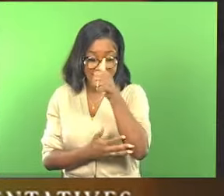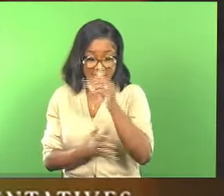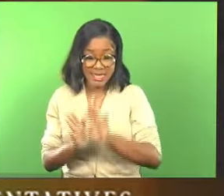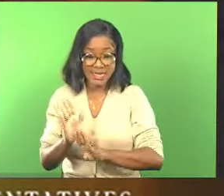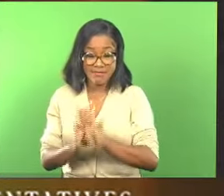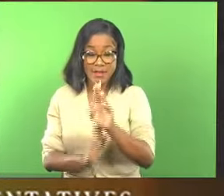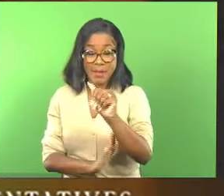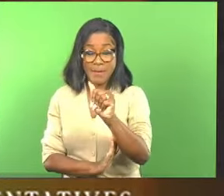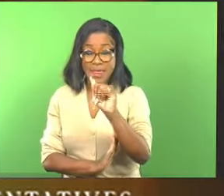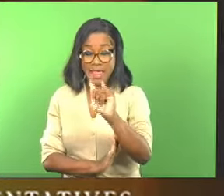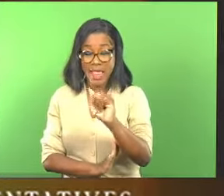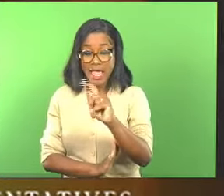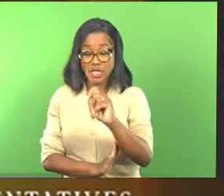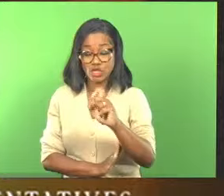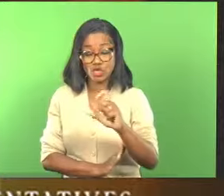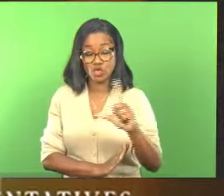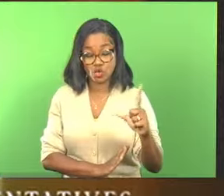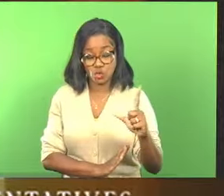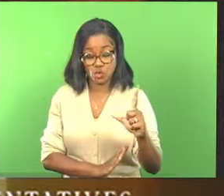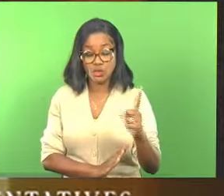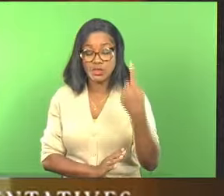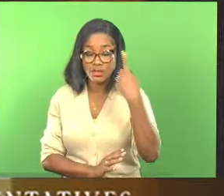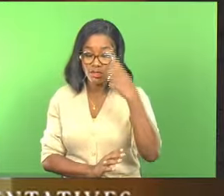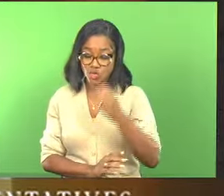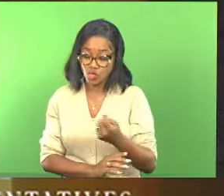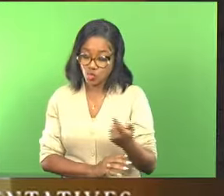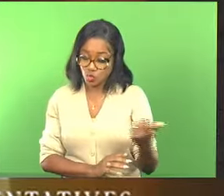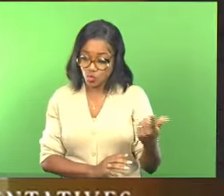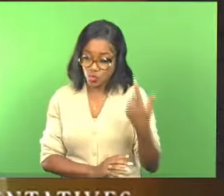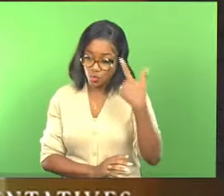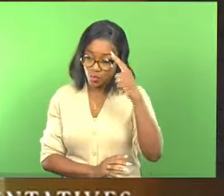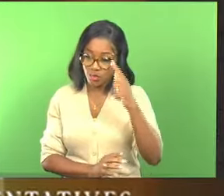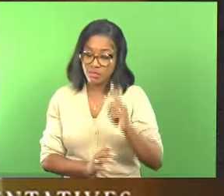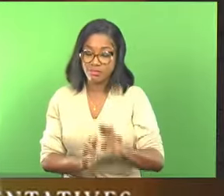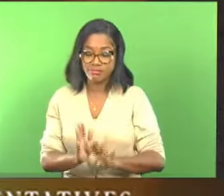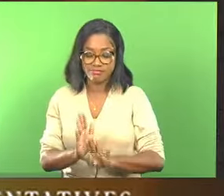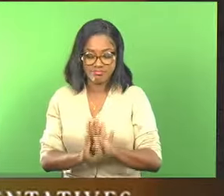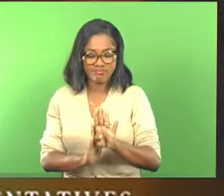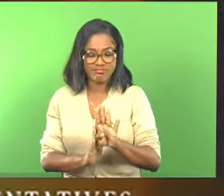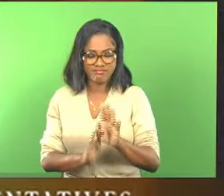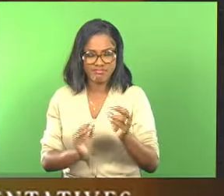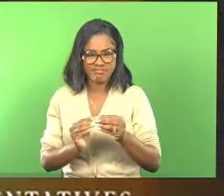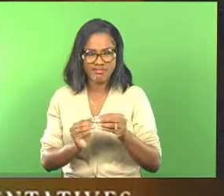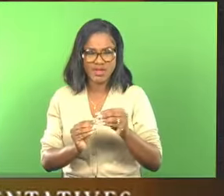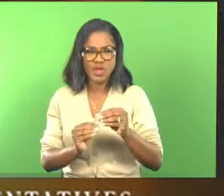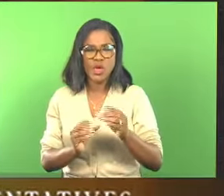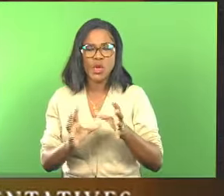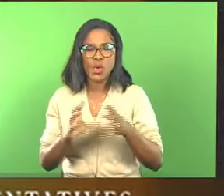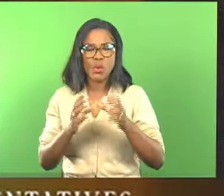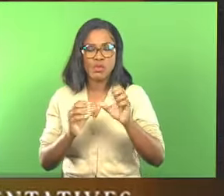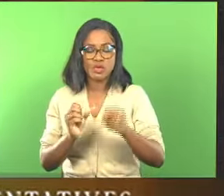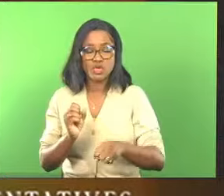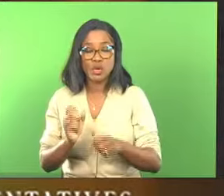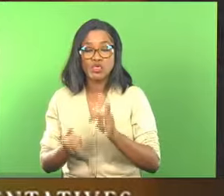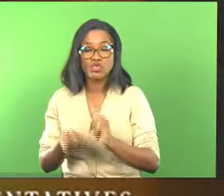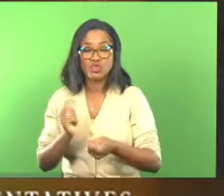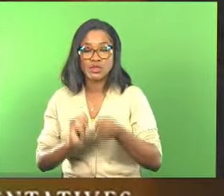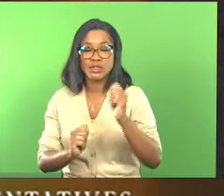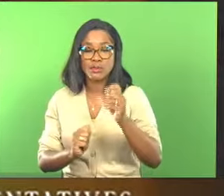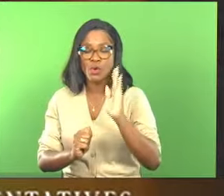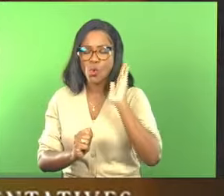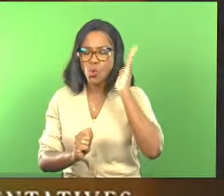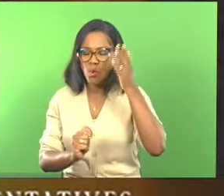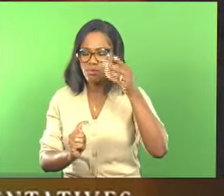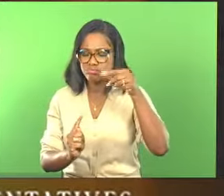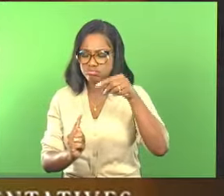to foster growth and development in the global south, Trinidad Tobago will be a